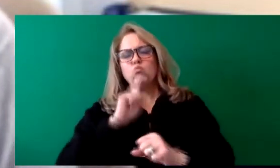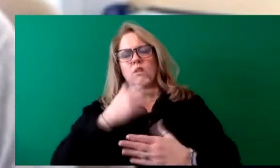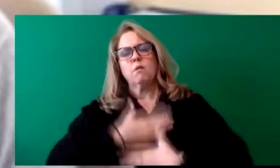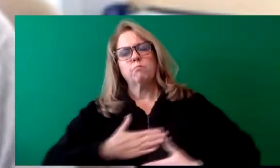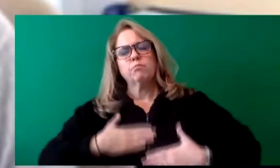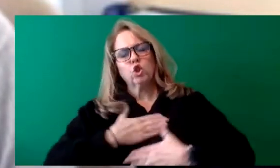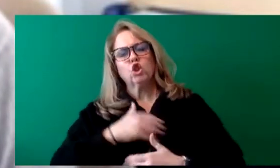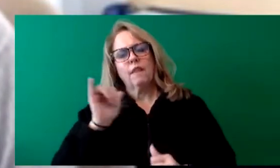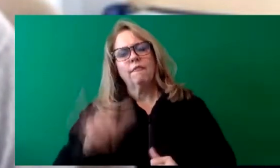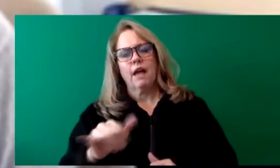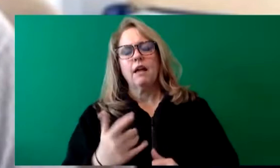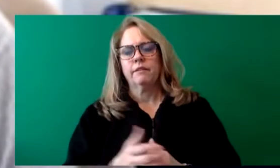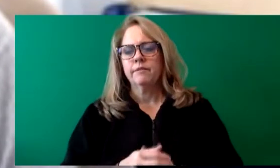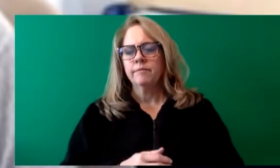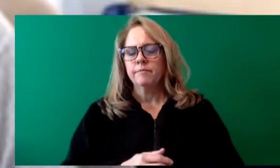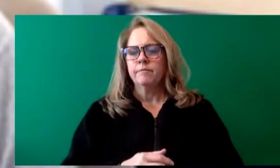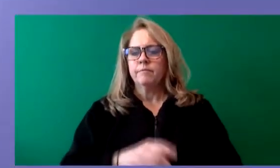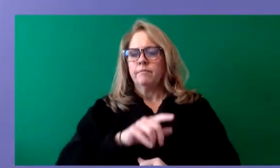our community. God bless.